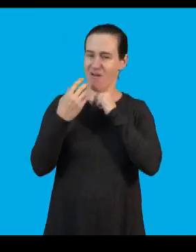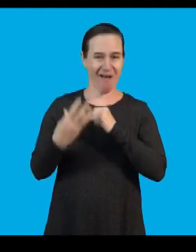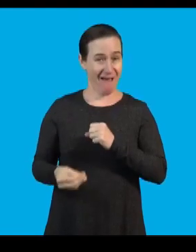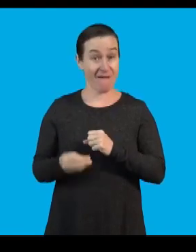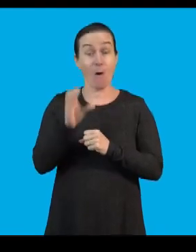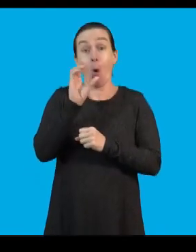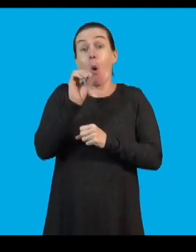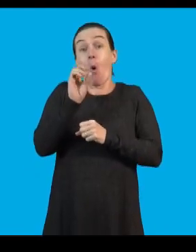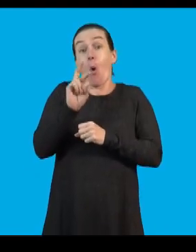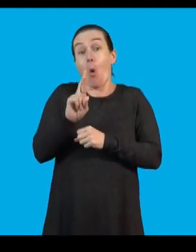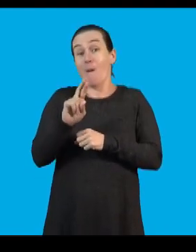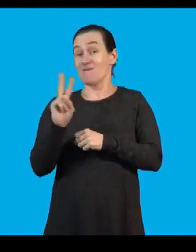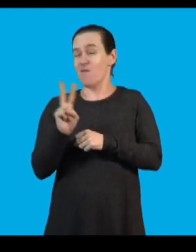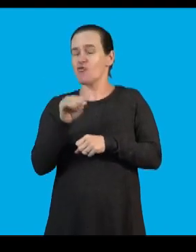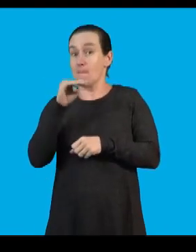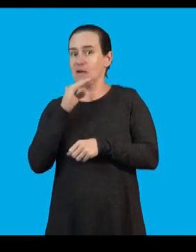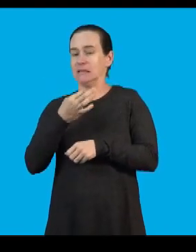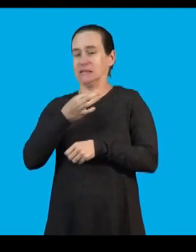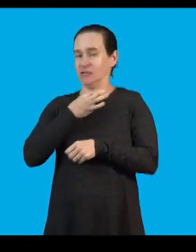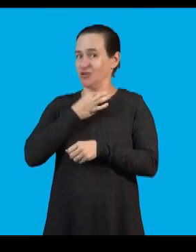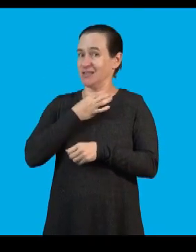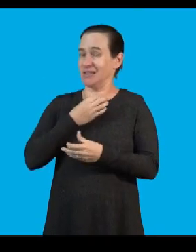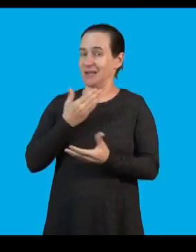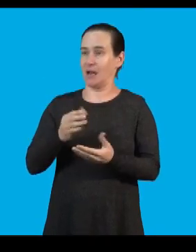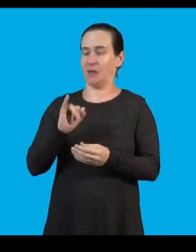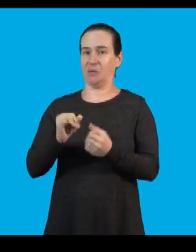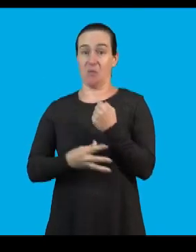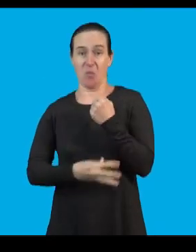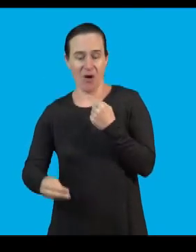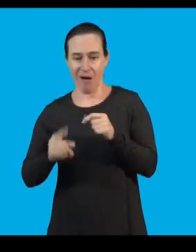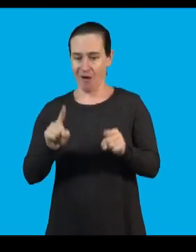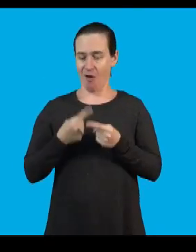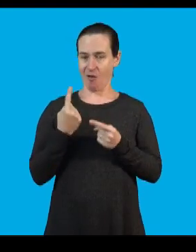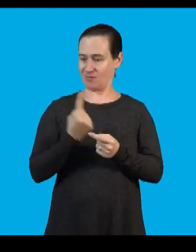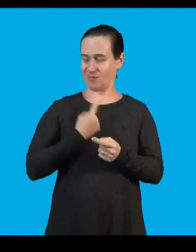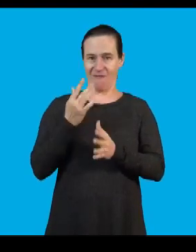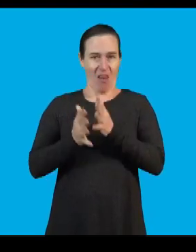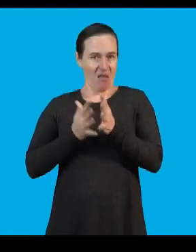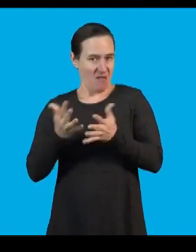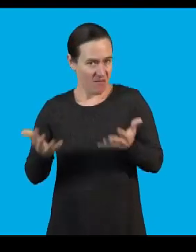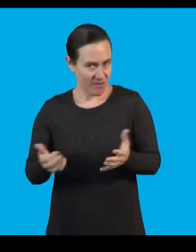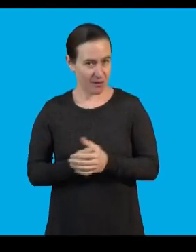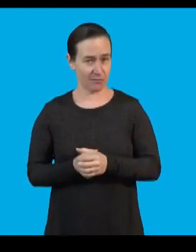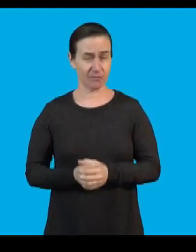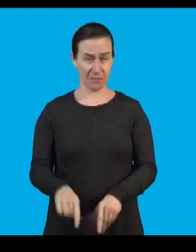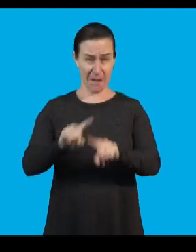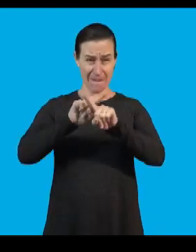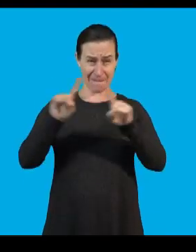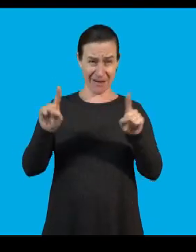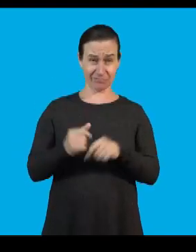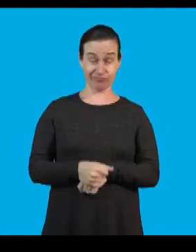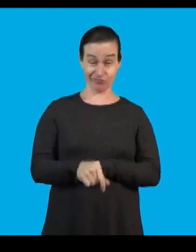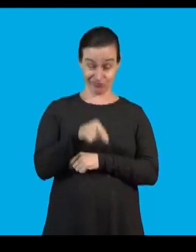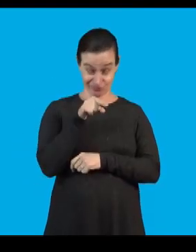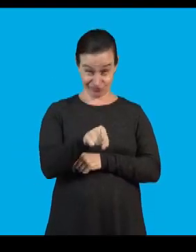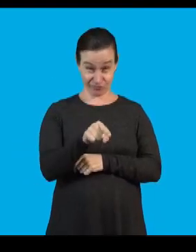1.5 million children are considered orphaned or vulnerable, which means that they're in a position where they cannot